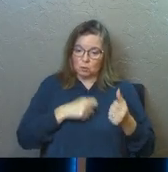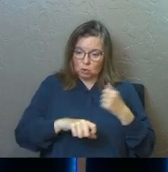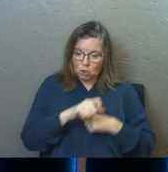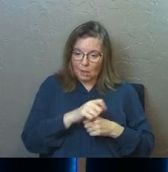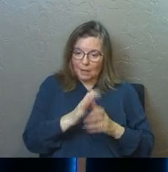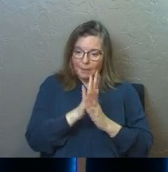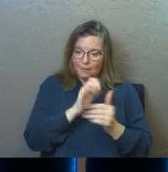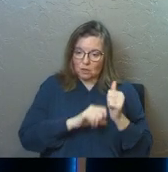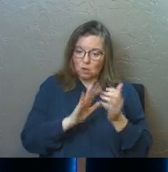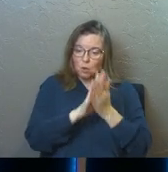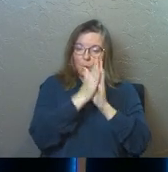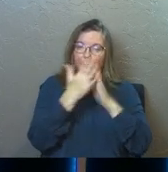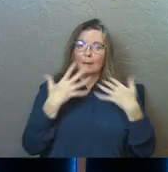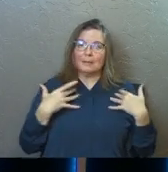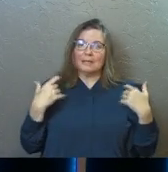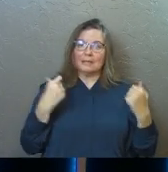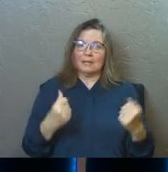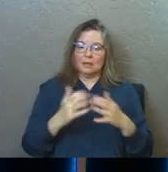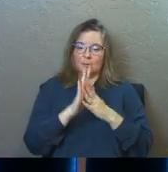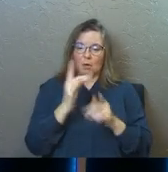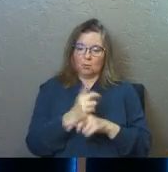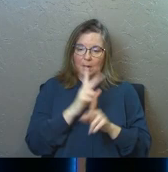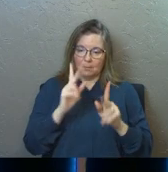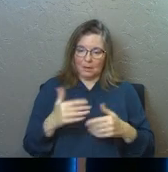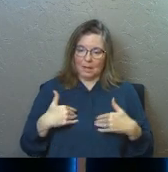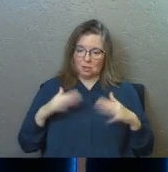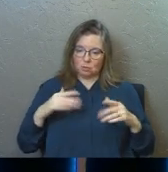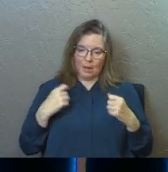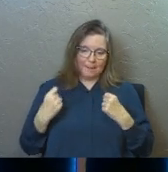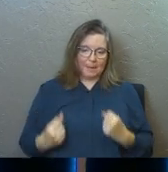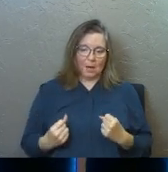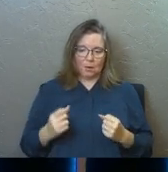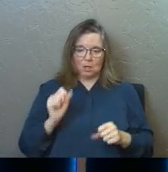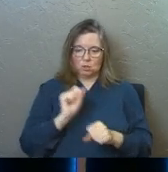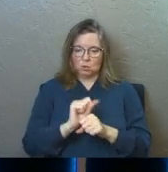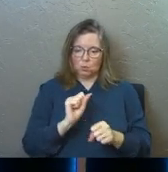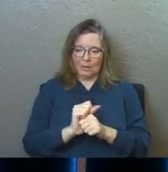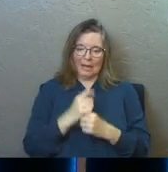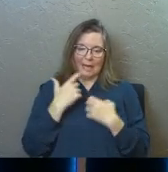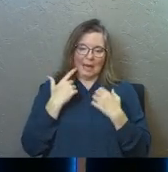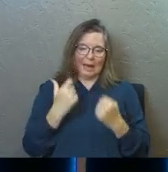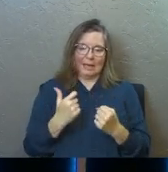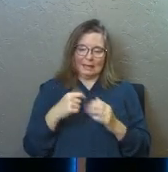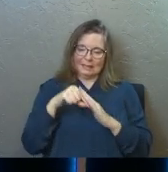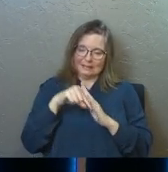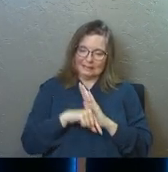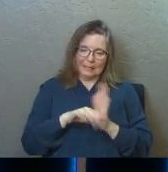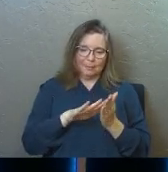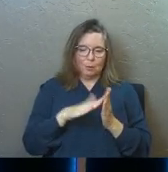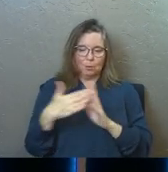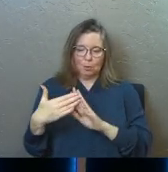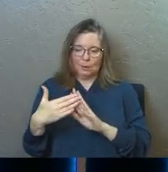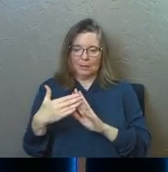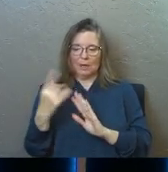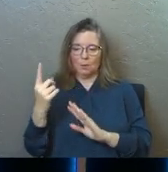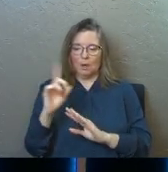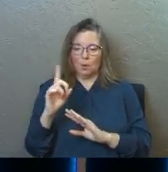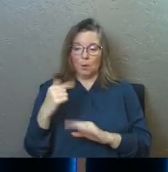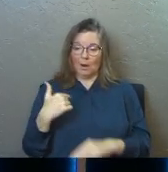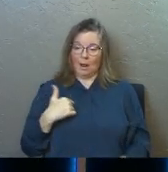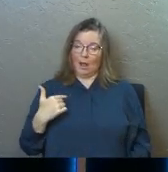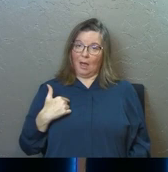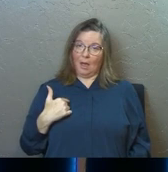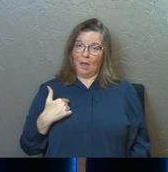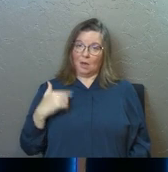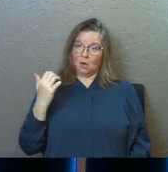another that you may be healed. The prayer of a righteous person has great power as it is working. A healthy and deep community is one where